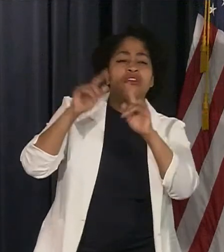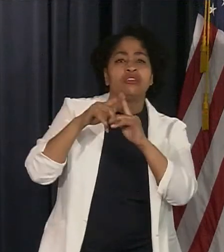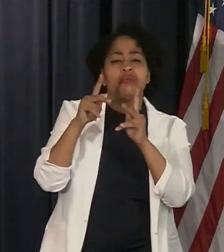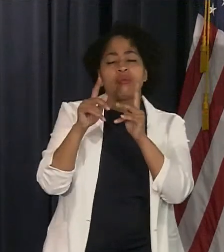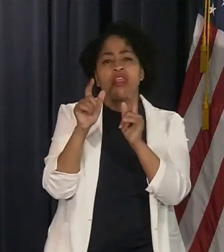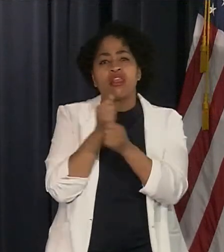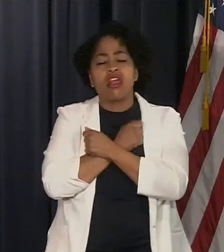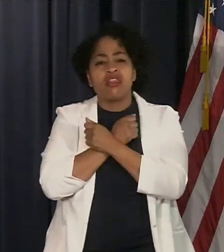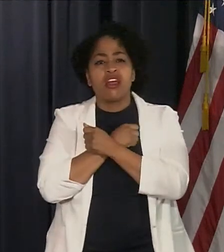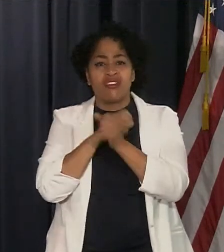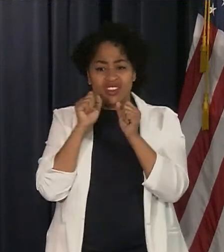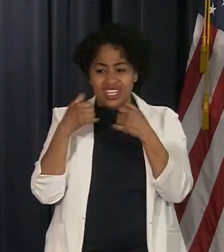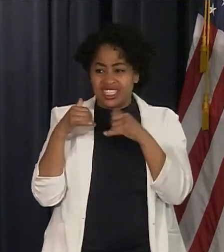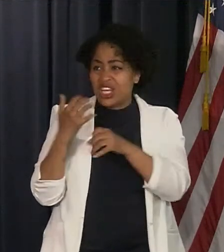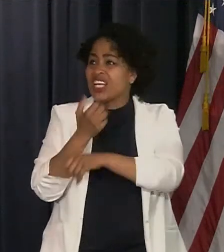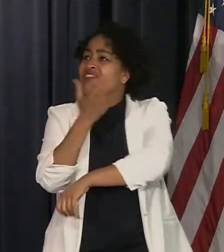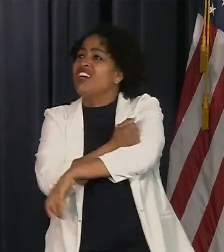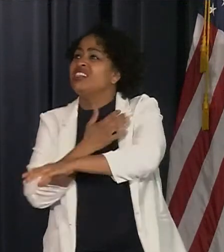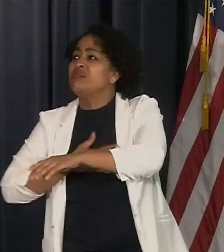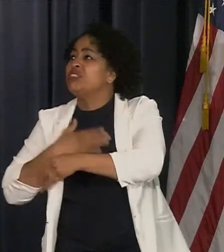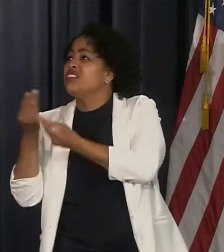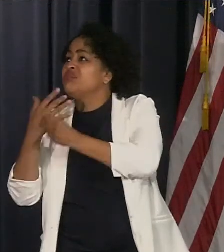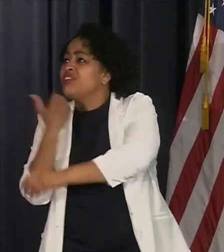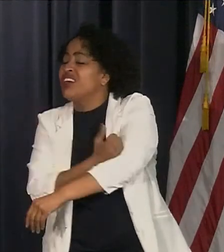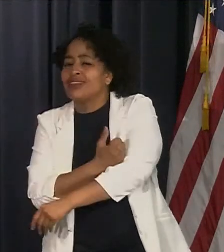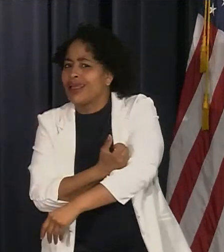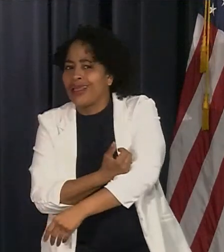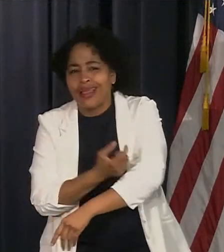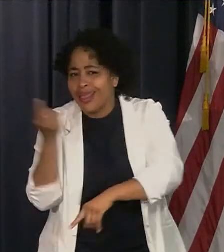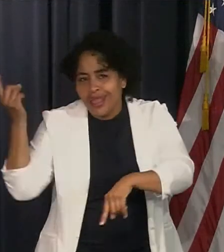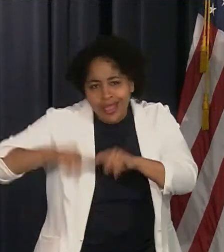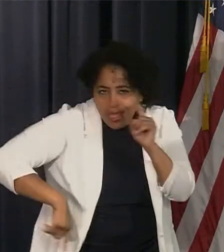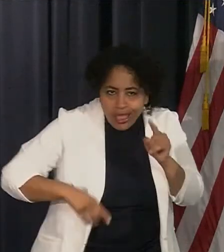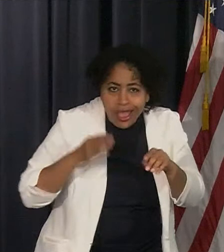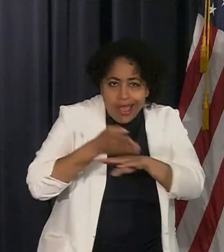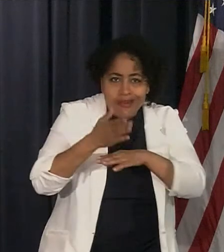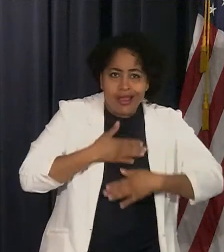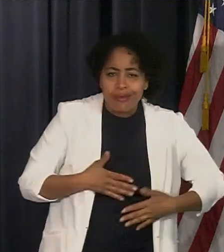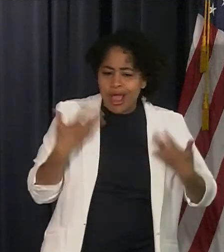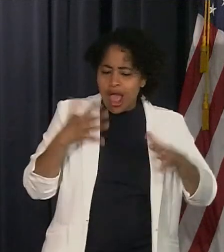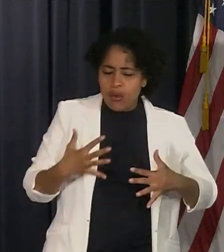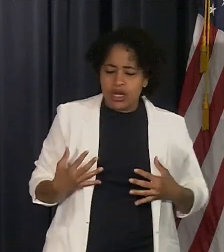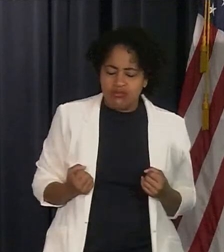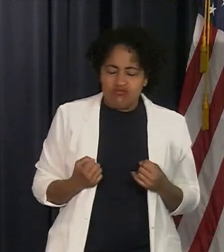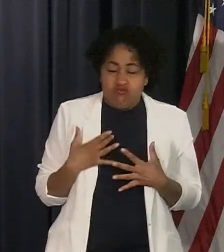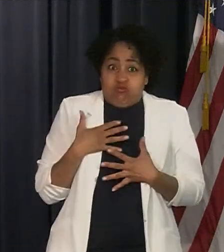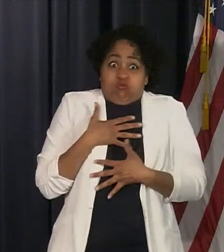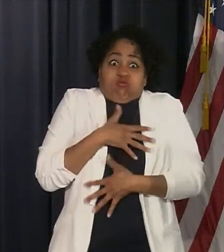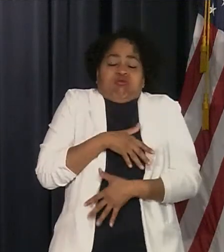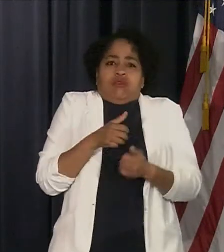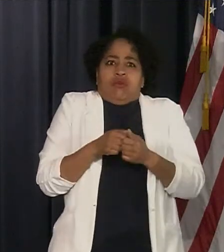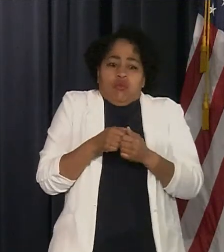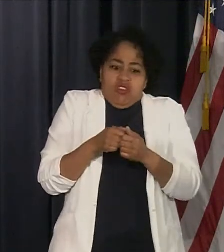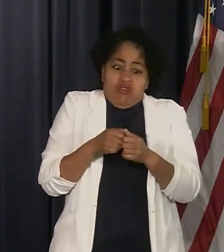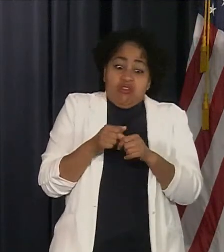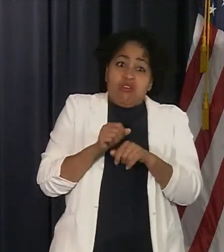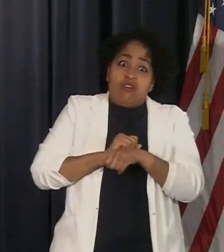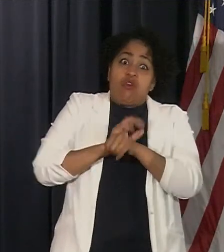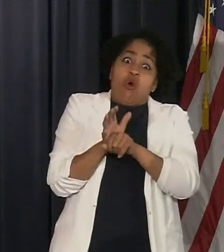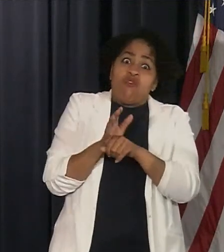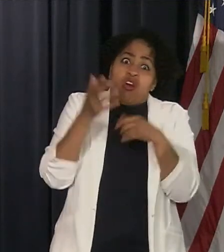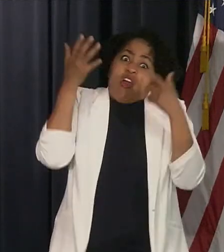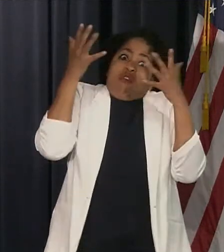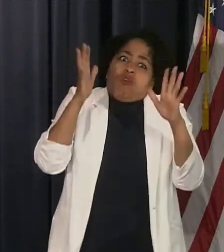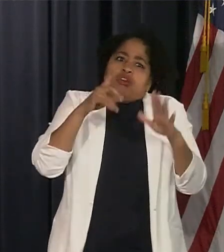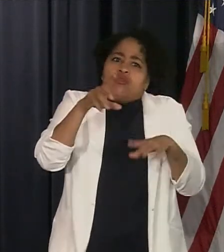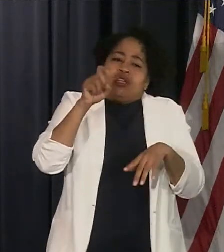asking, can I still get the vaccine? Well, you can't get the vaccine after your body's overrun with the virus. You have to get it ahead of time to build up